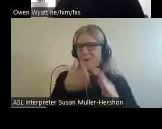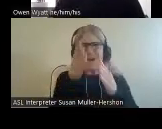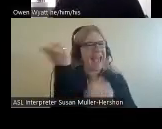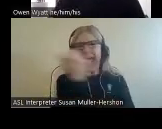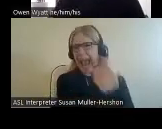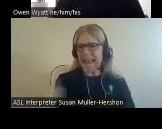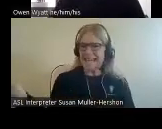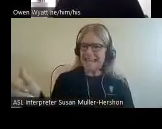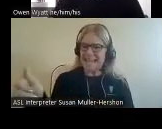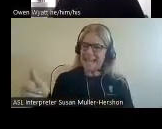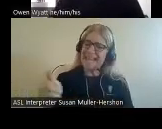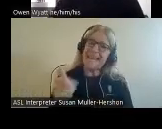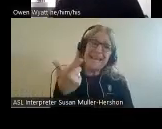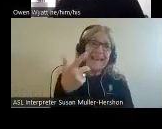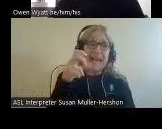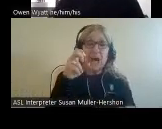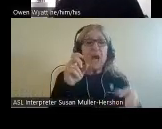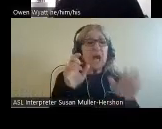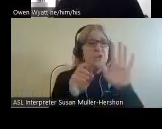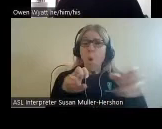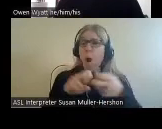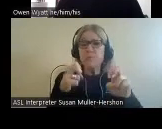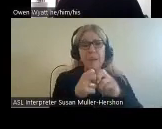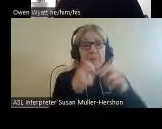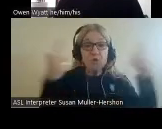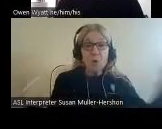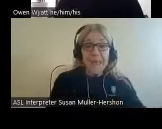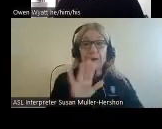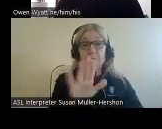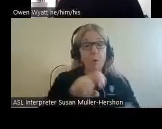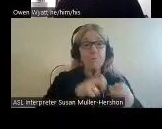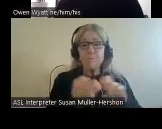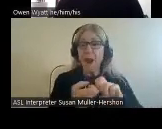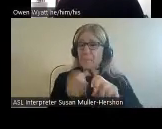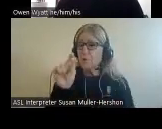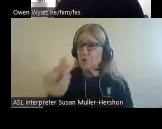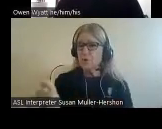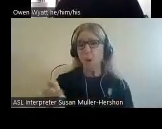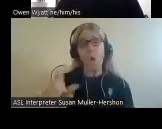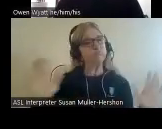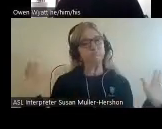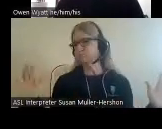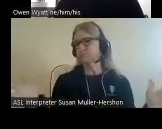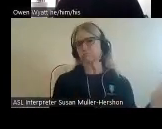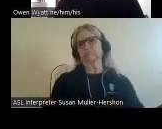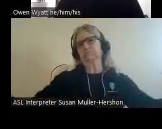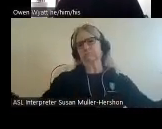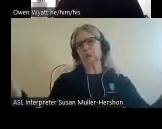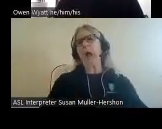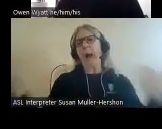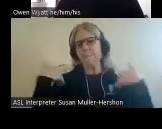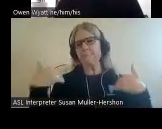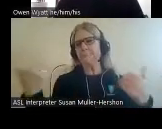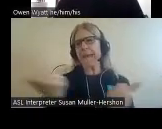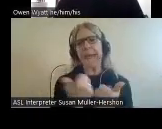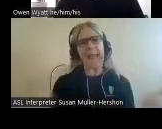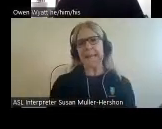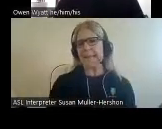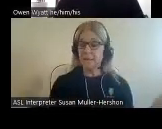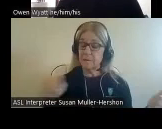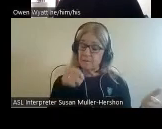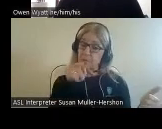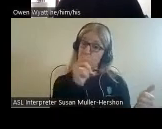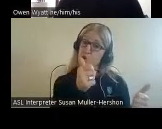that's too big or too small. So don't worry if the challenges that you're